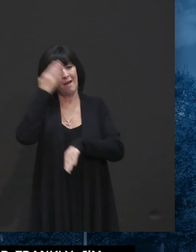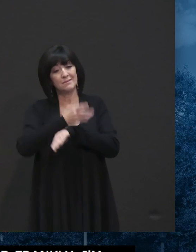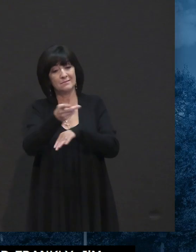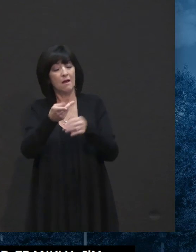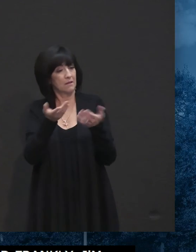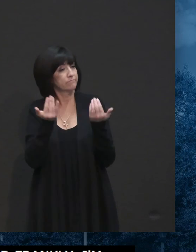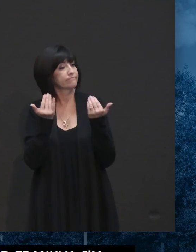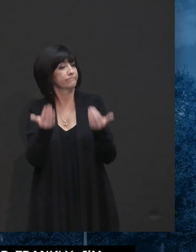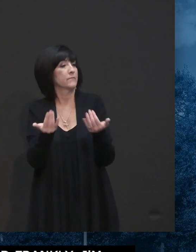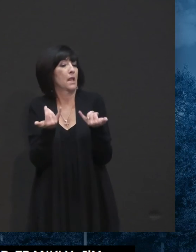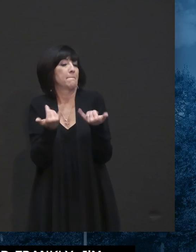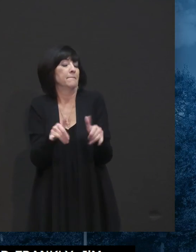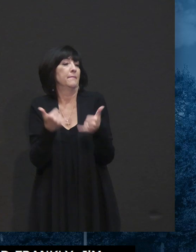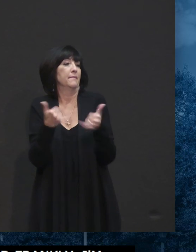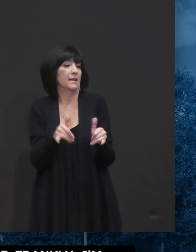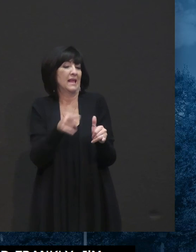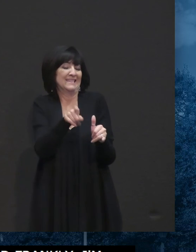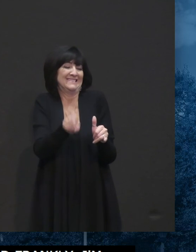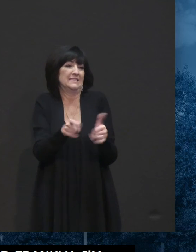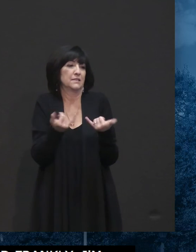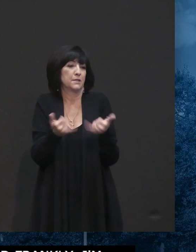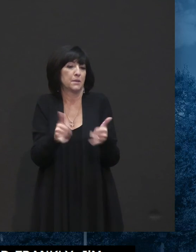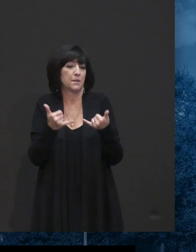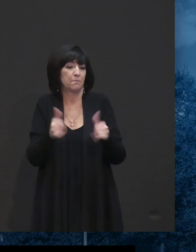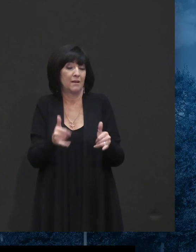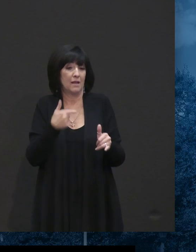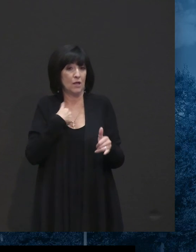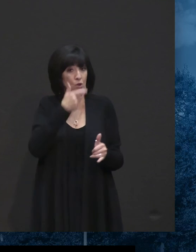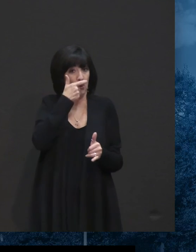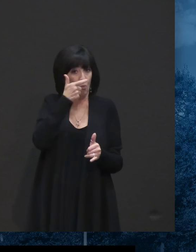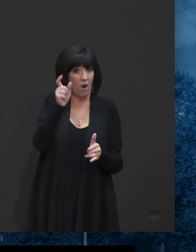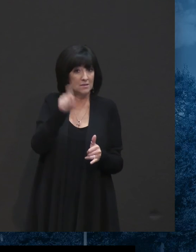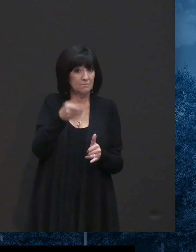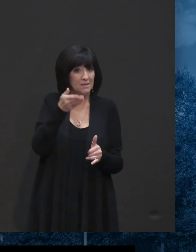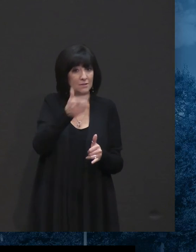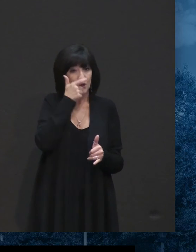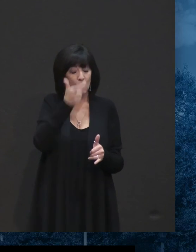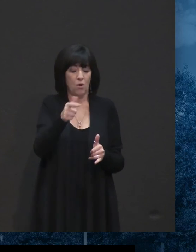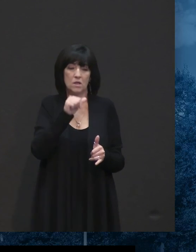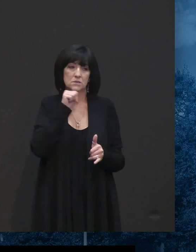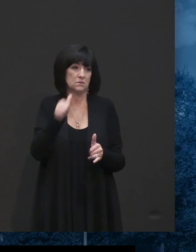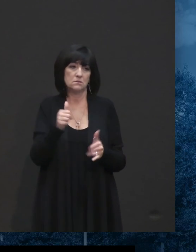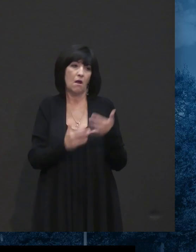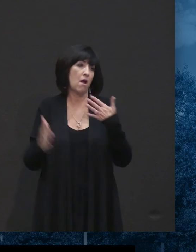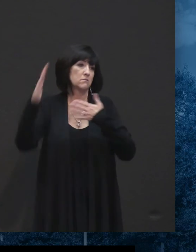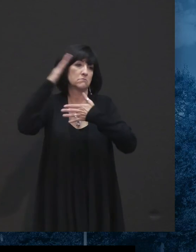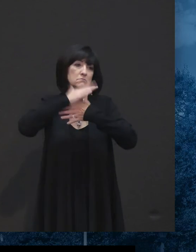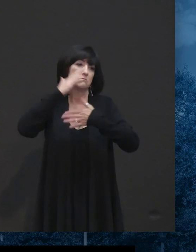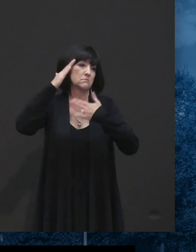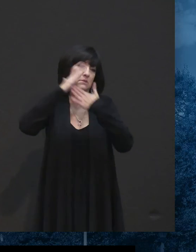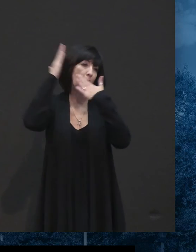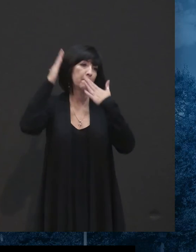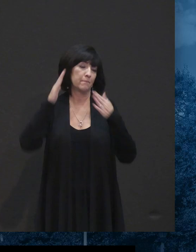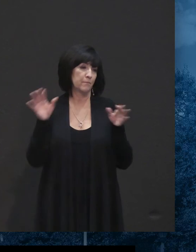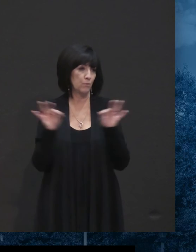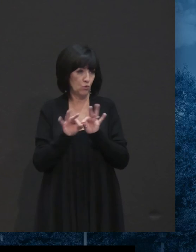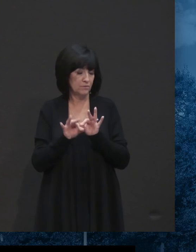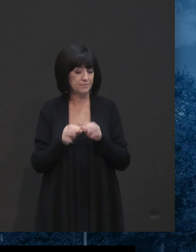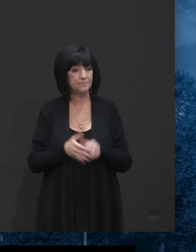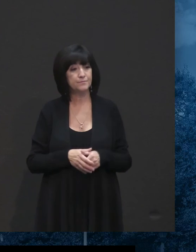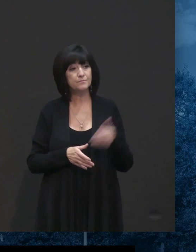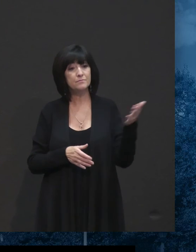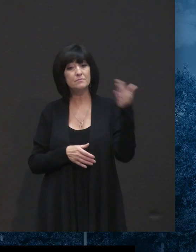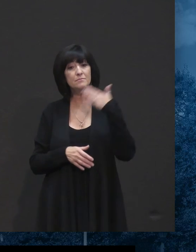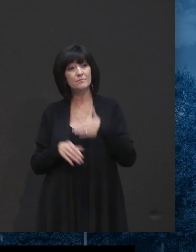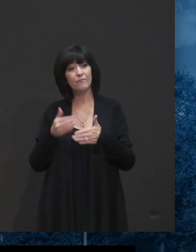Next question's from Sean Green at WDEL. We've now seen a few examples of high school sports teams in Delaware shut down for 2 weeks